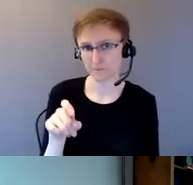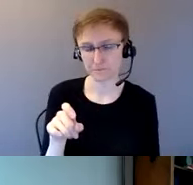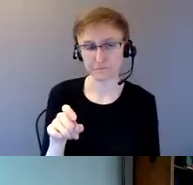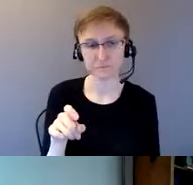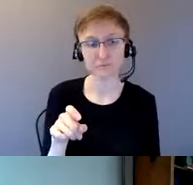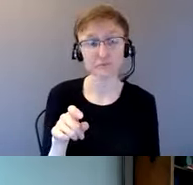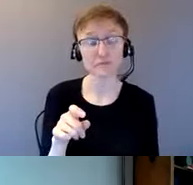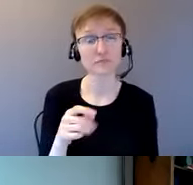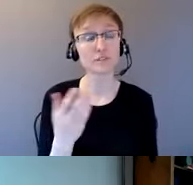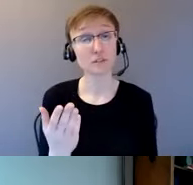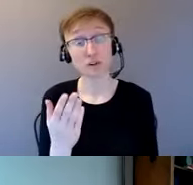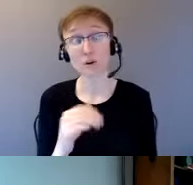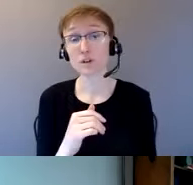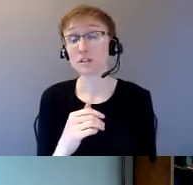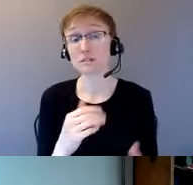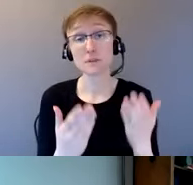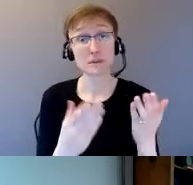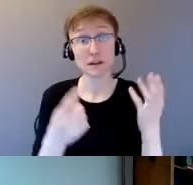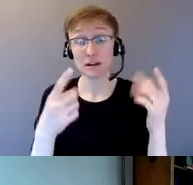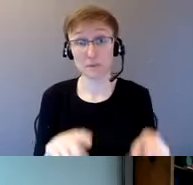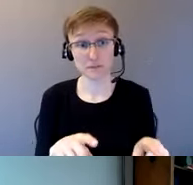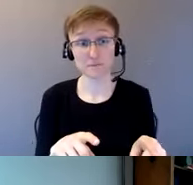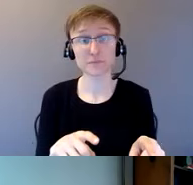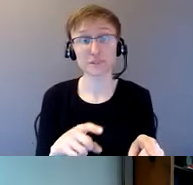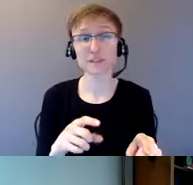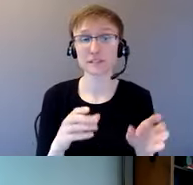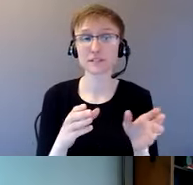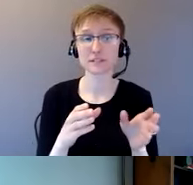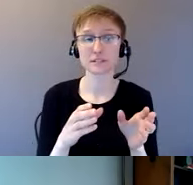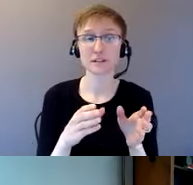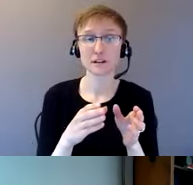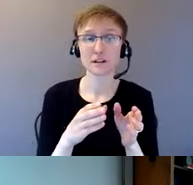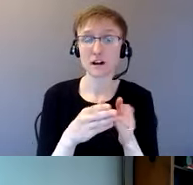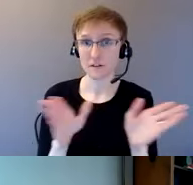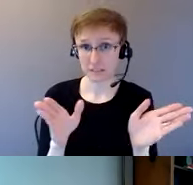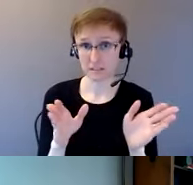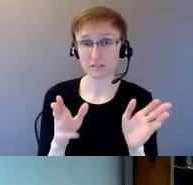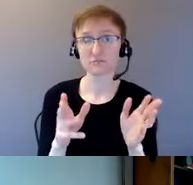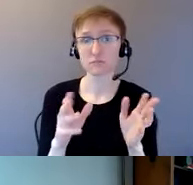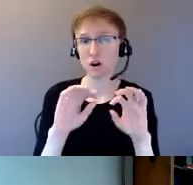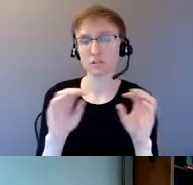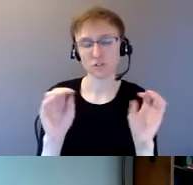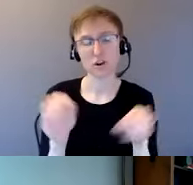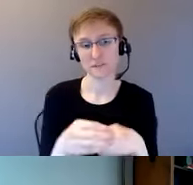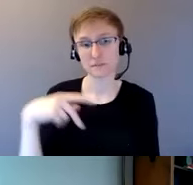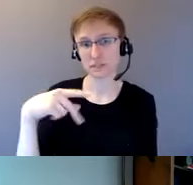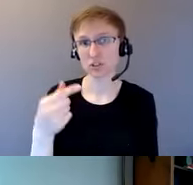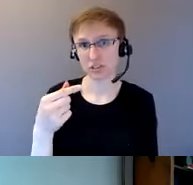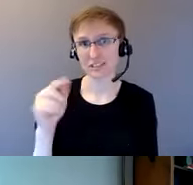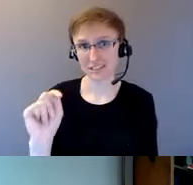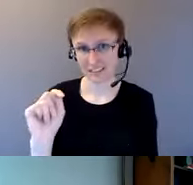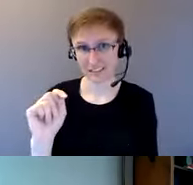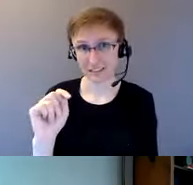called upon to assess for the office of the public guardian and trustee to become the guardian of property.